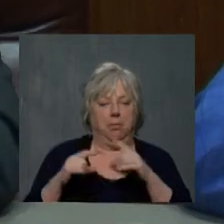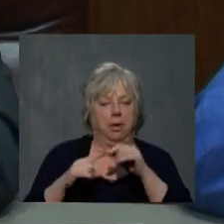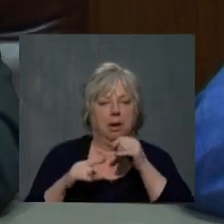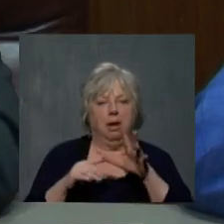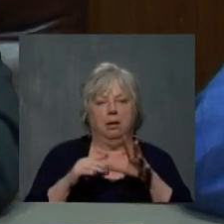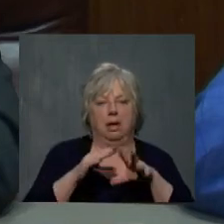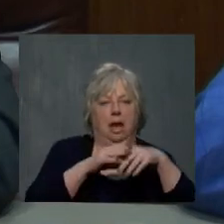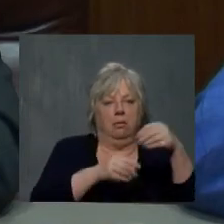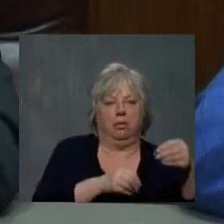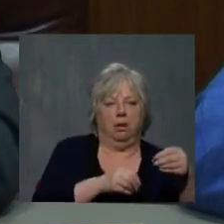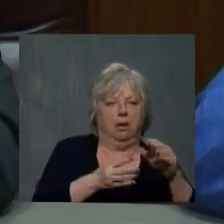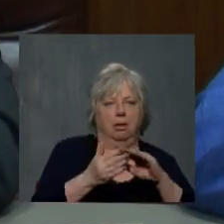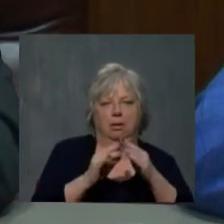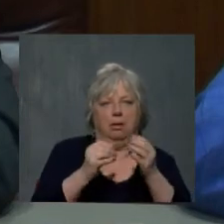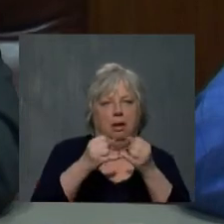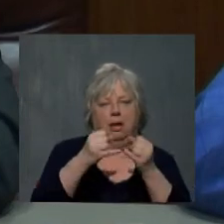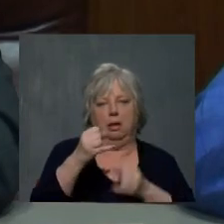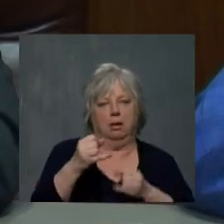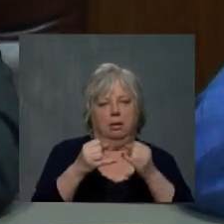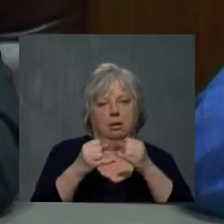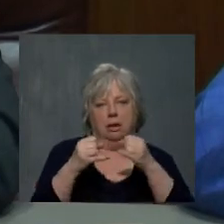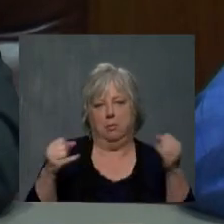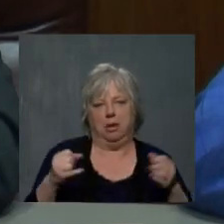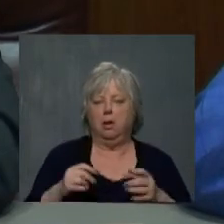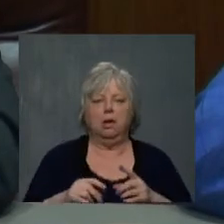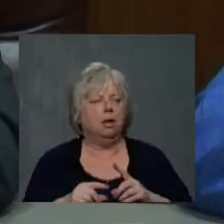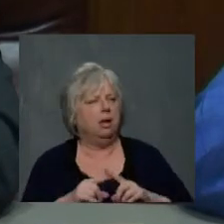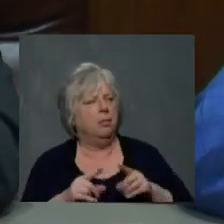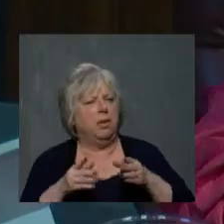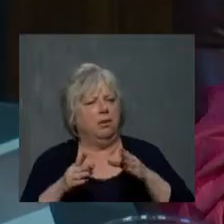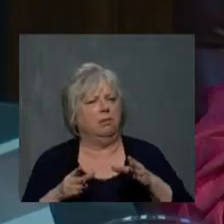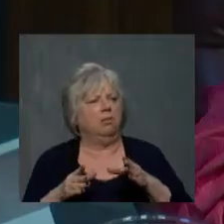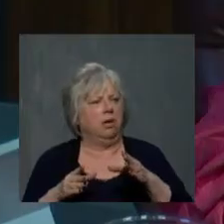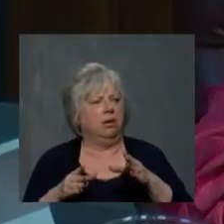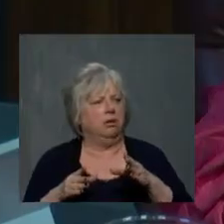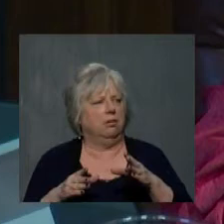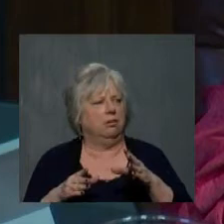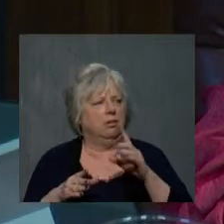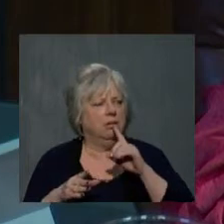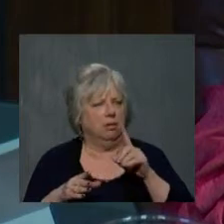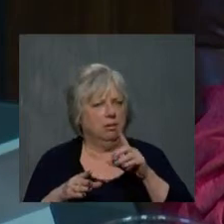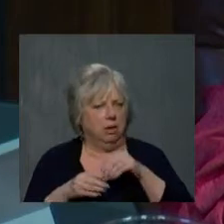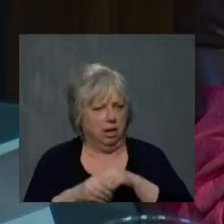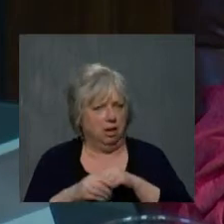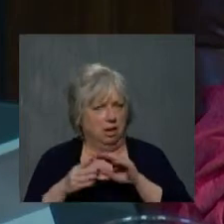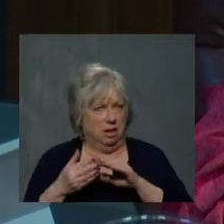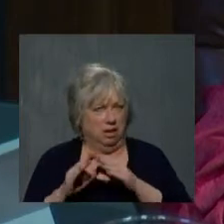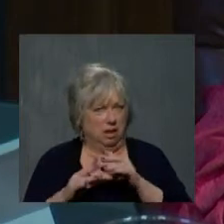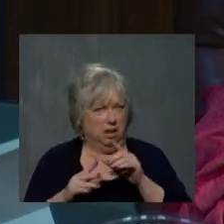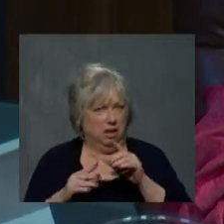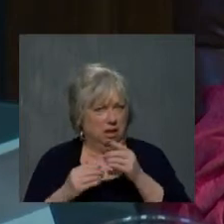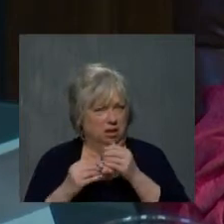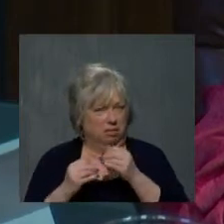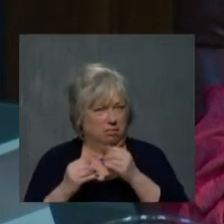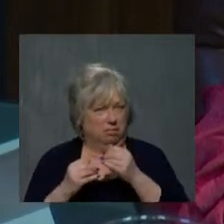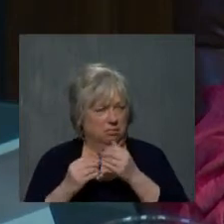extraterritorial jurisdiction. But the streets are in the... are in the city limits.